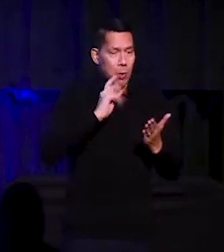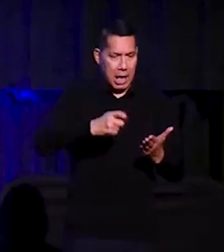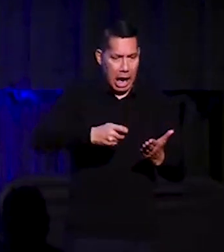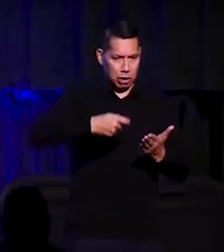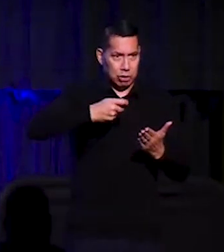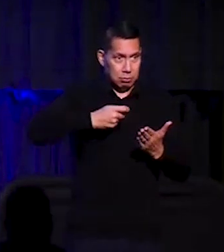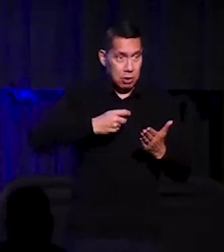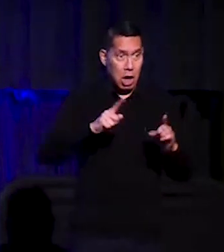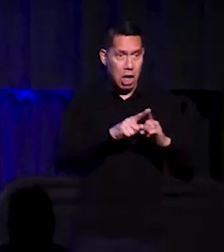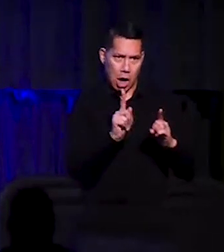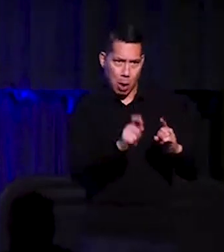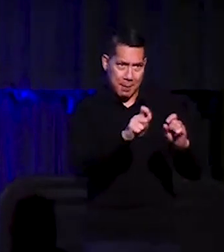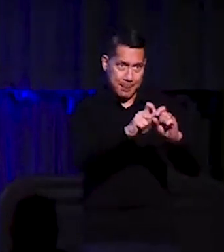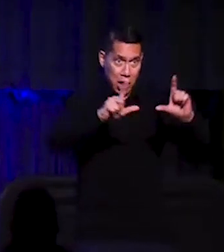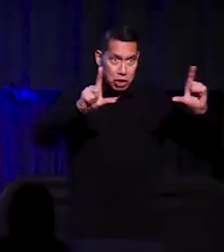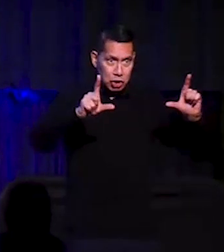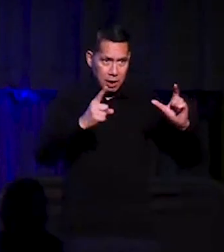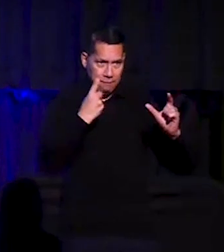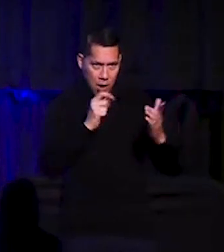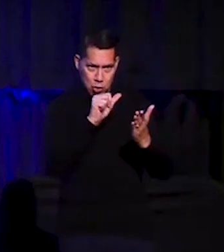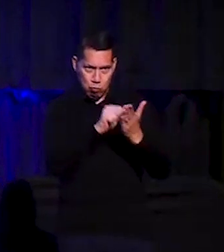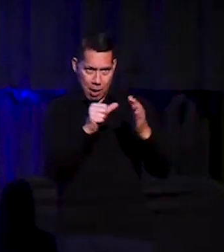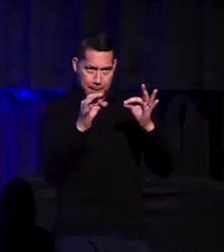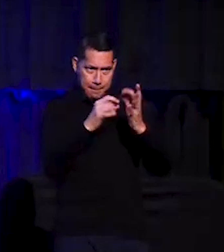opening a page, finding a button, selecting a result,